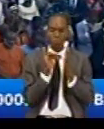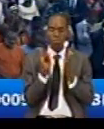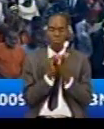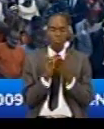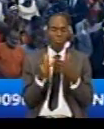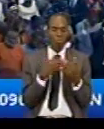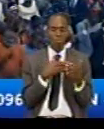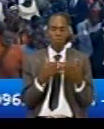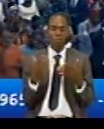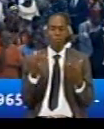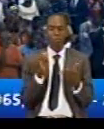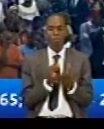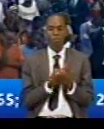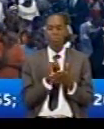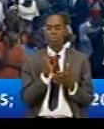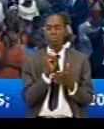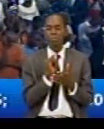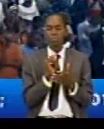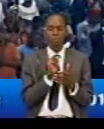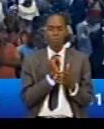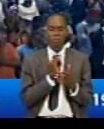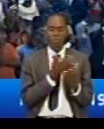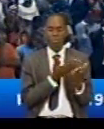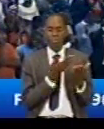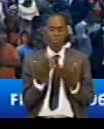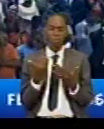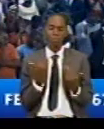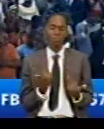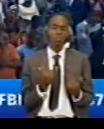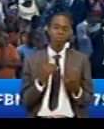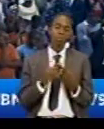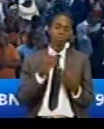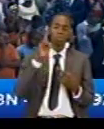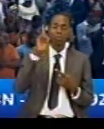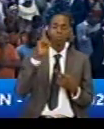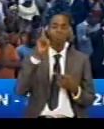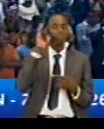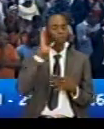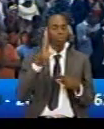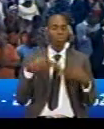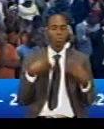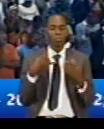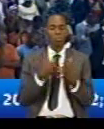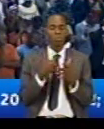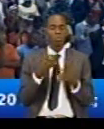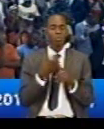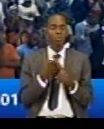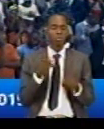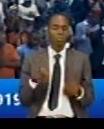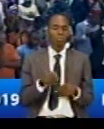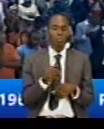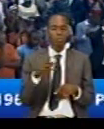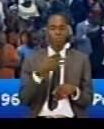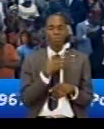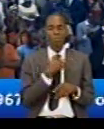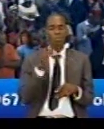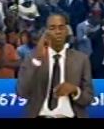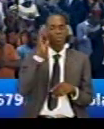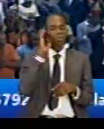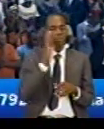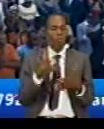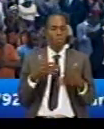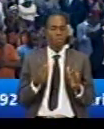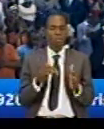giving at this time, Lord, you will accept it from them. And you will allow it